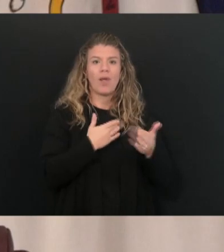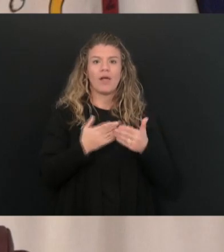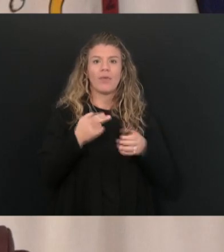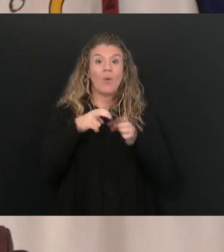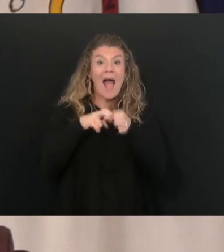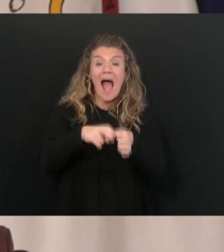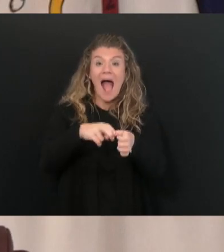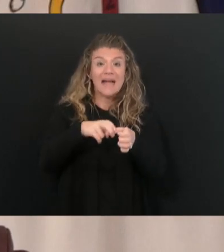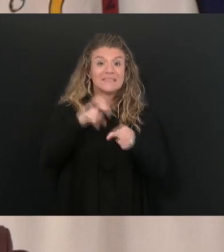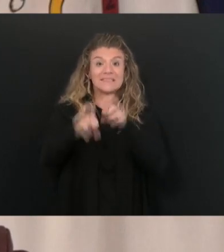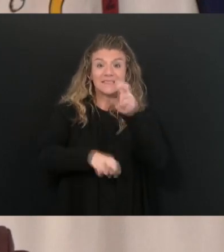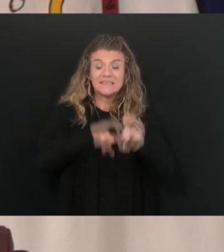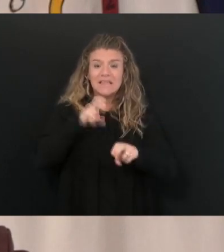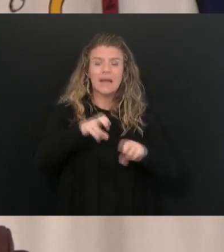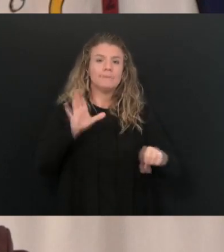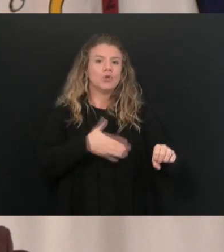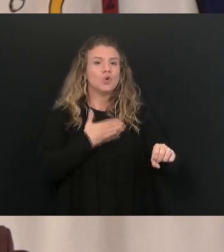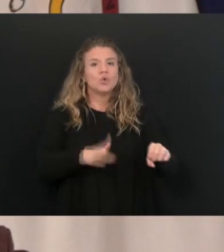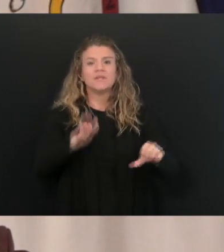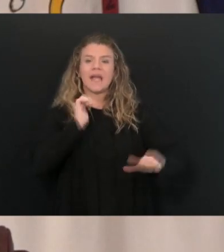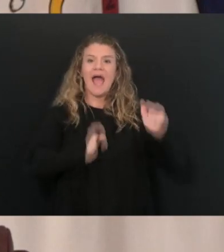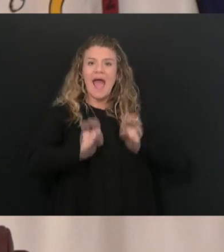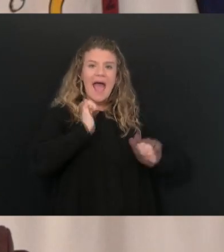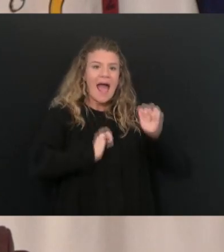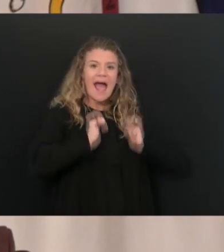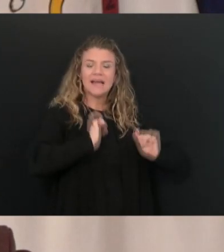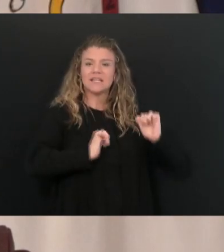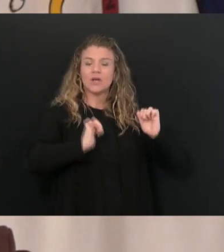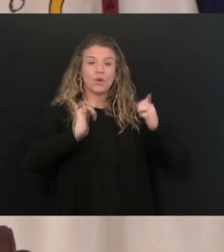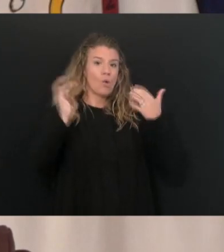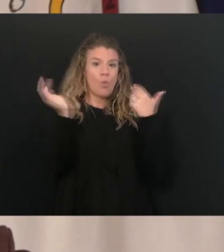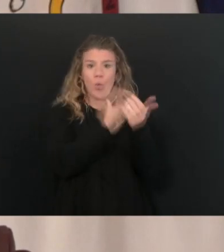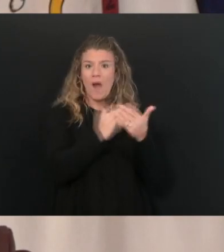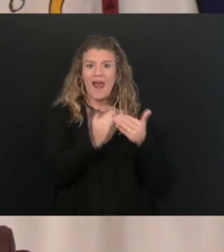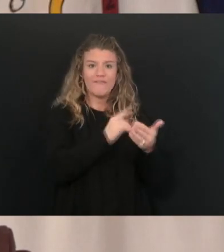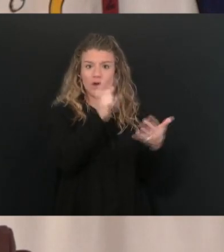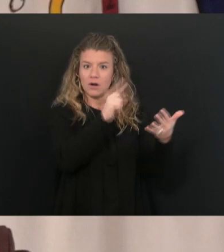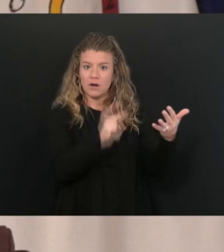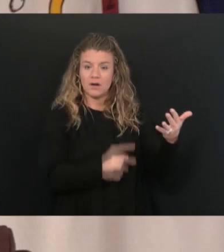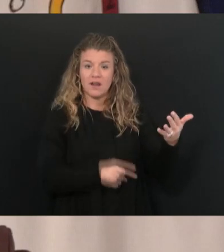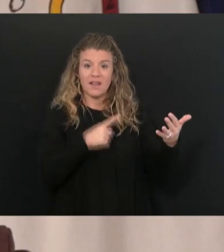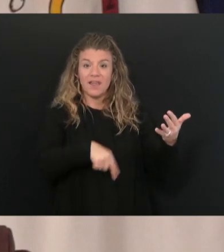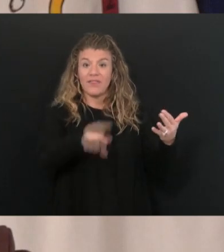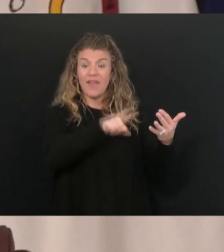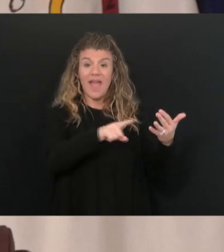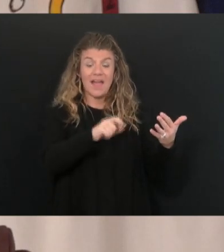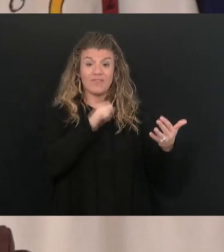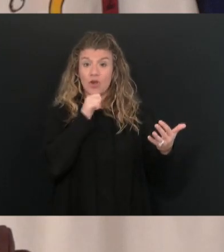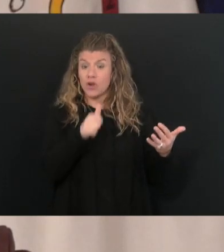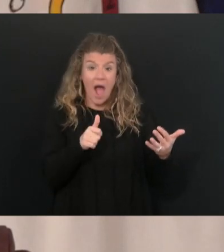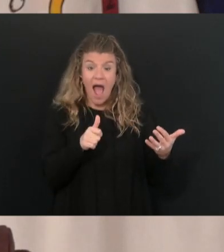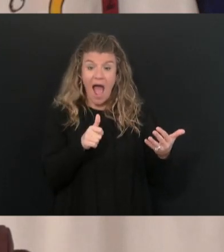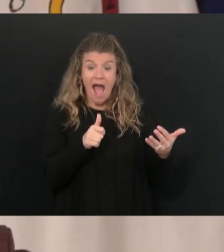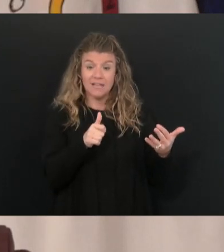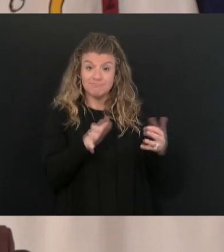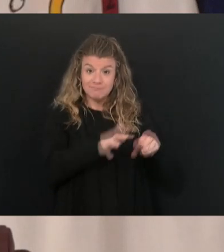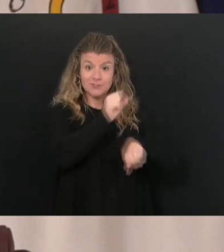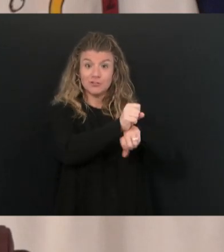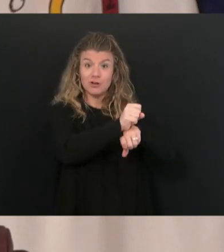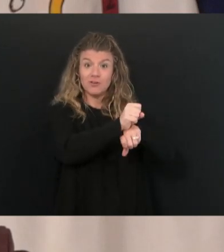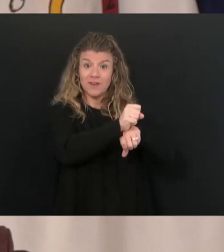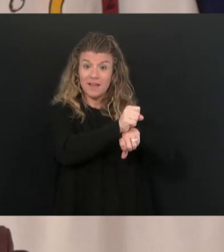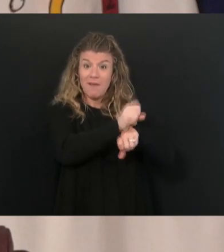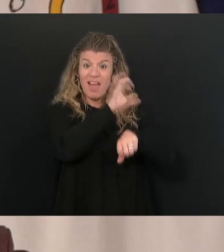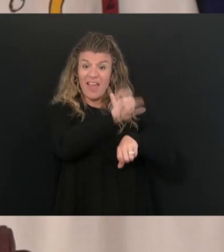rides or concerts or acts or whatever it may be, and they have, if they're not booked by a certain